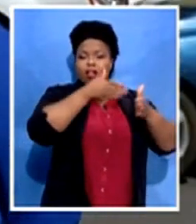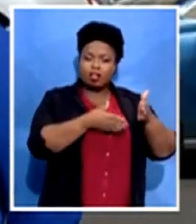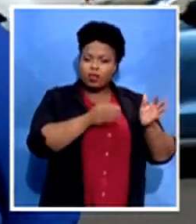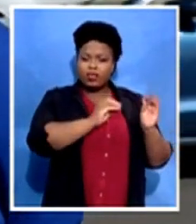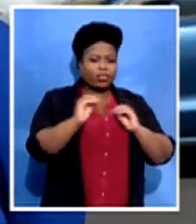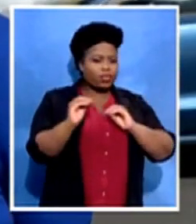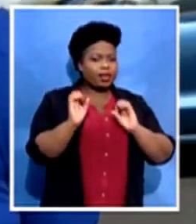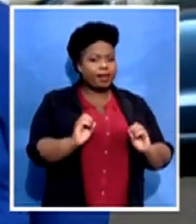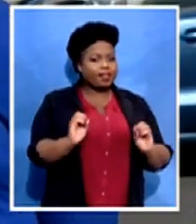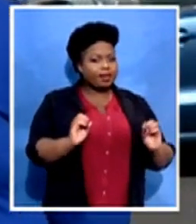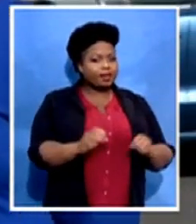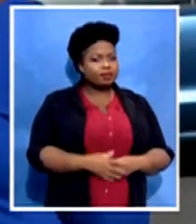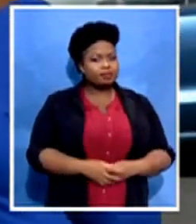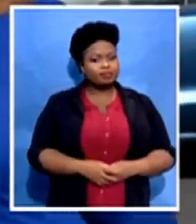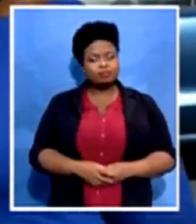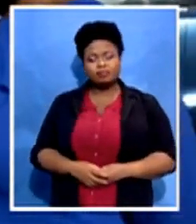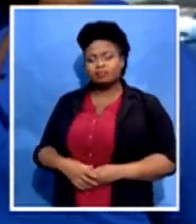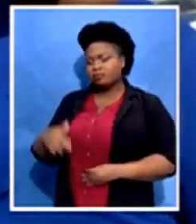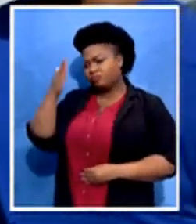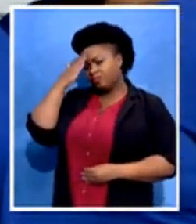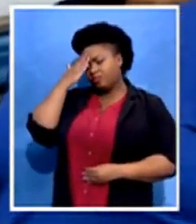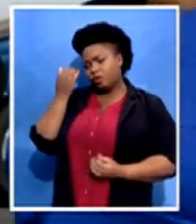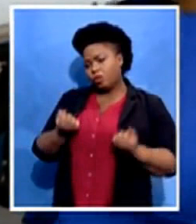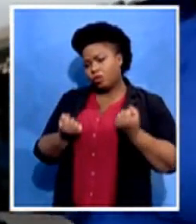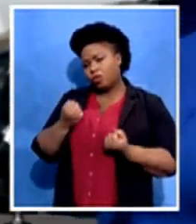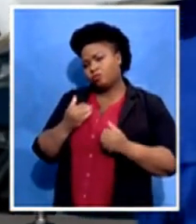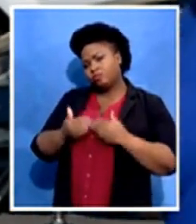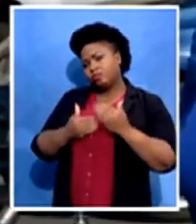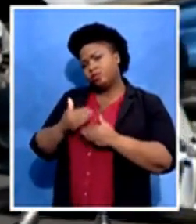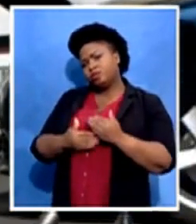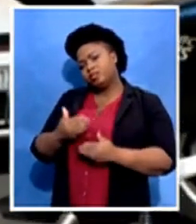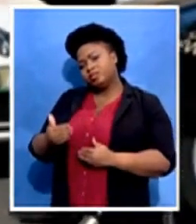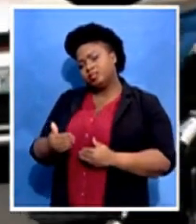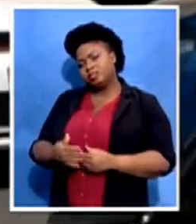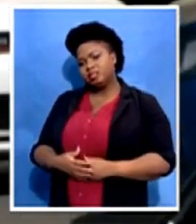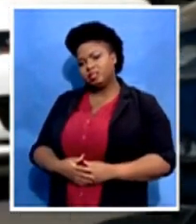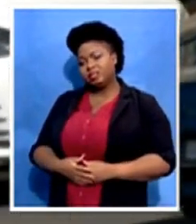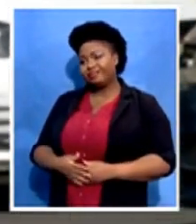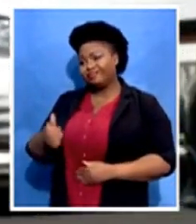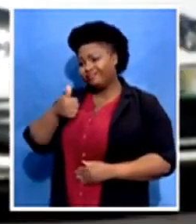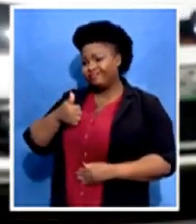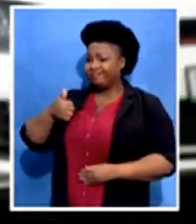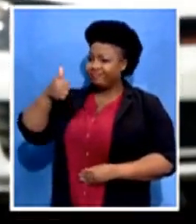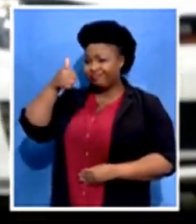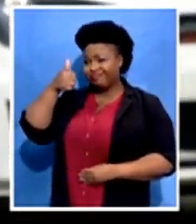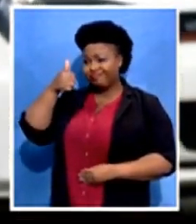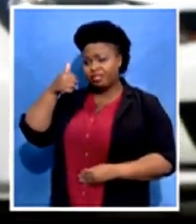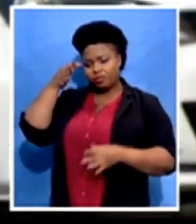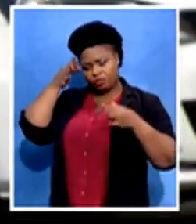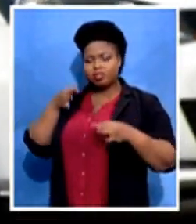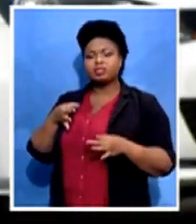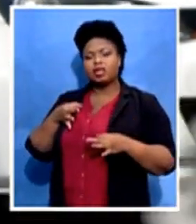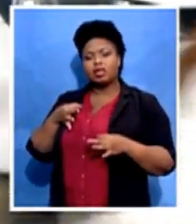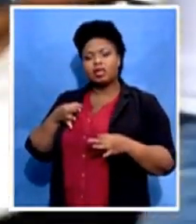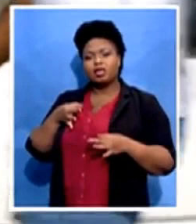know, the court processes, they are the authorities who are able to say the evidence that we have acquired, the